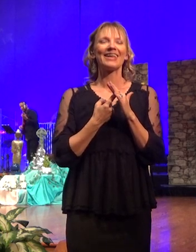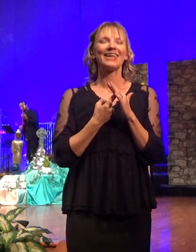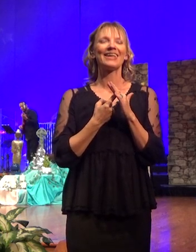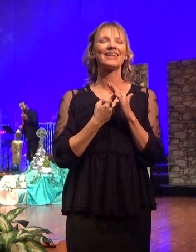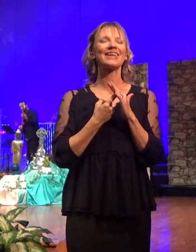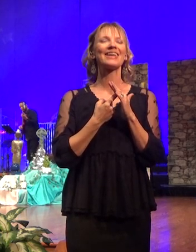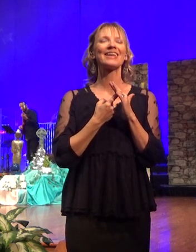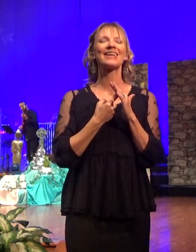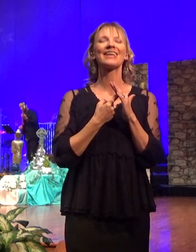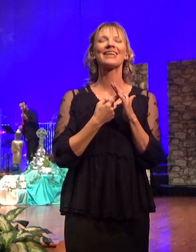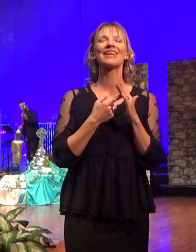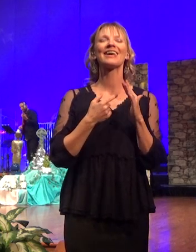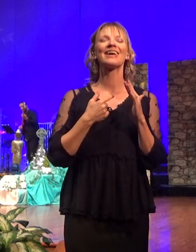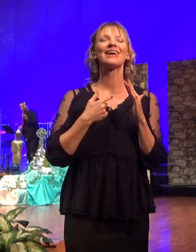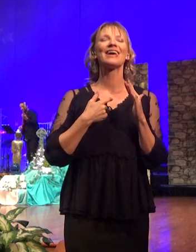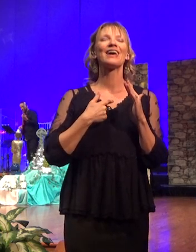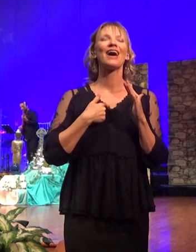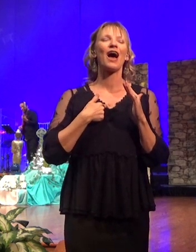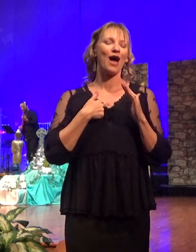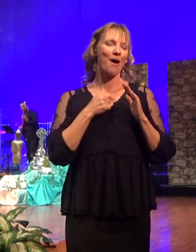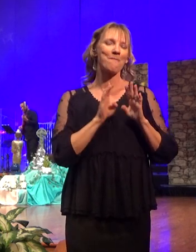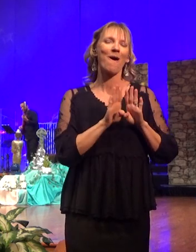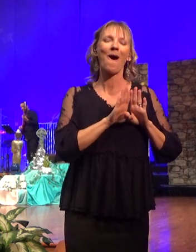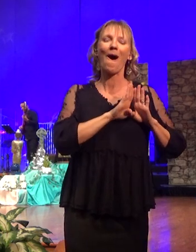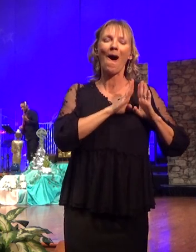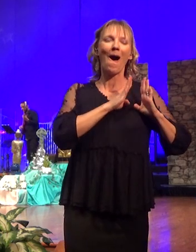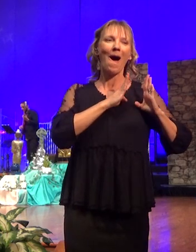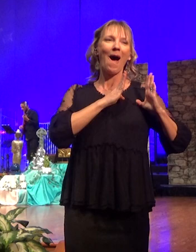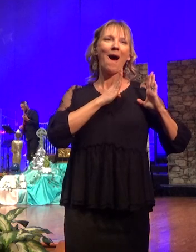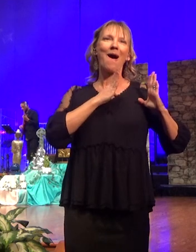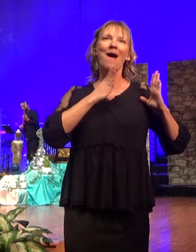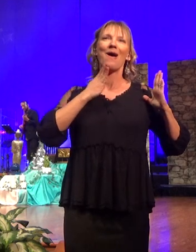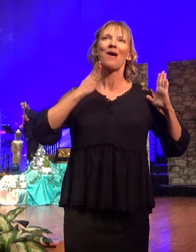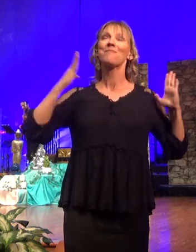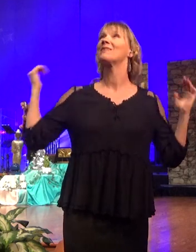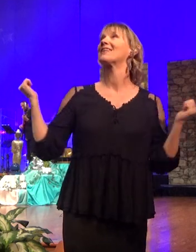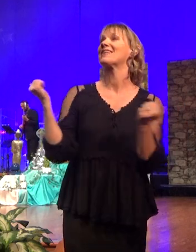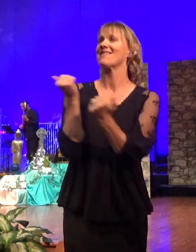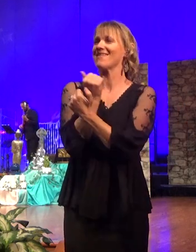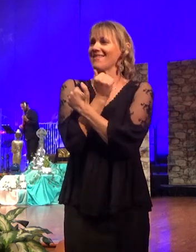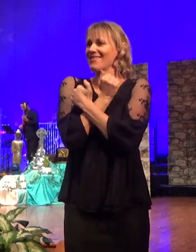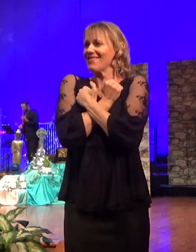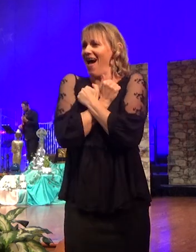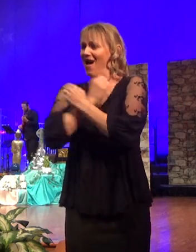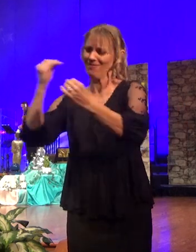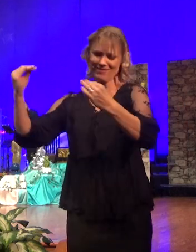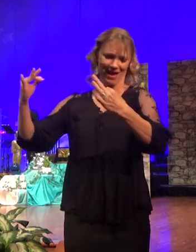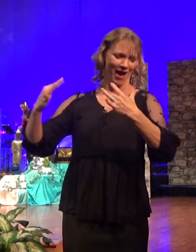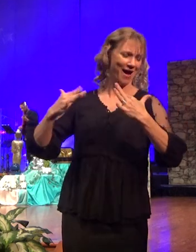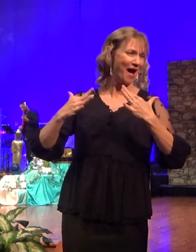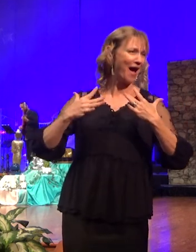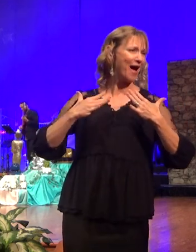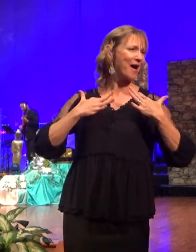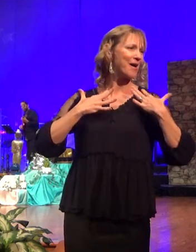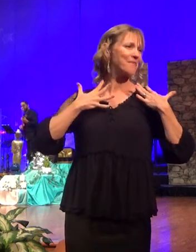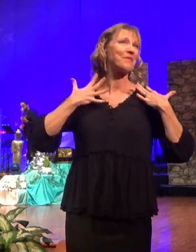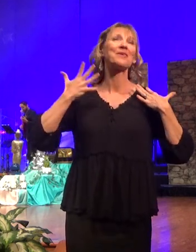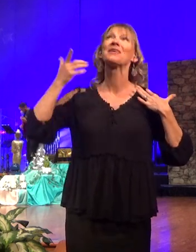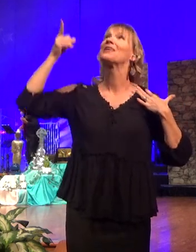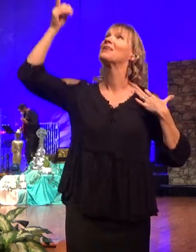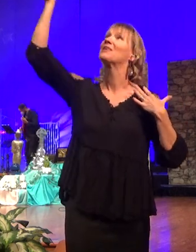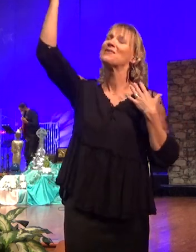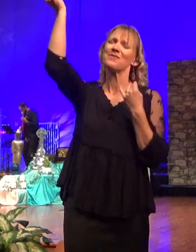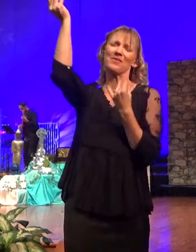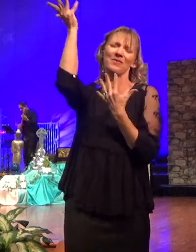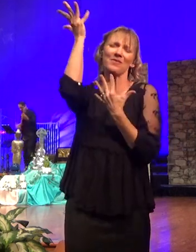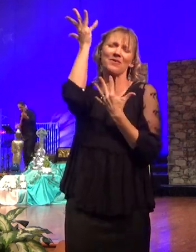I'm open and love's coming in. When you